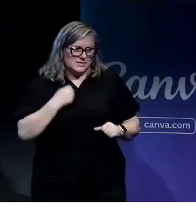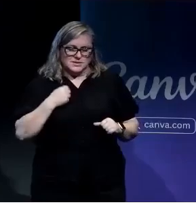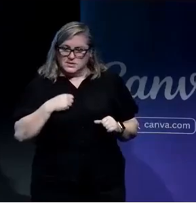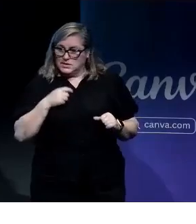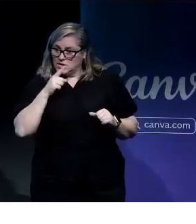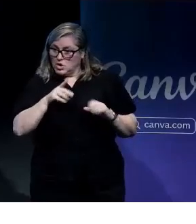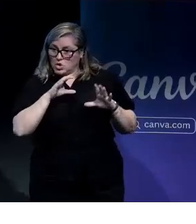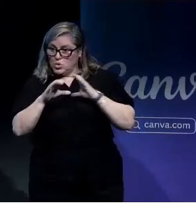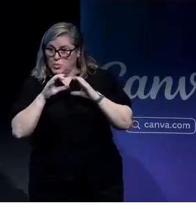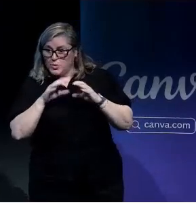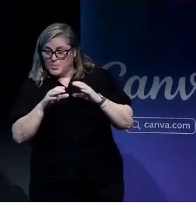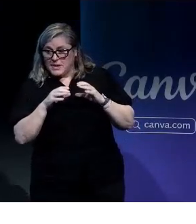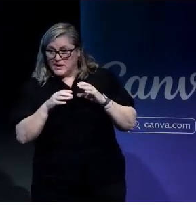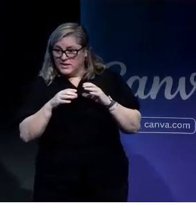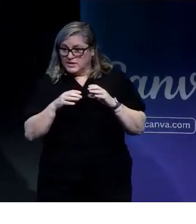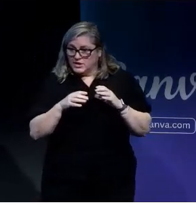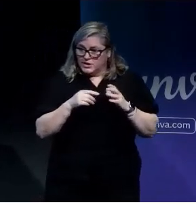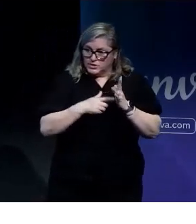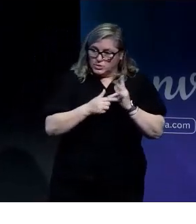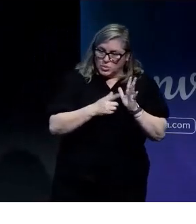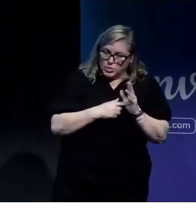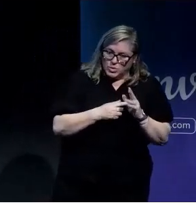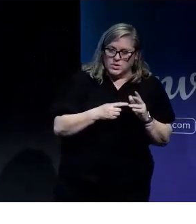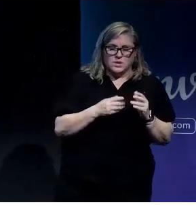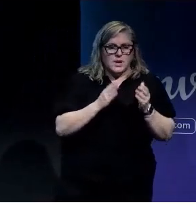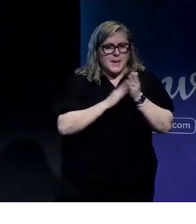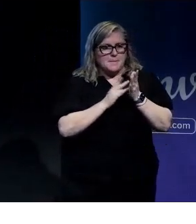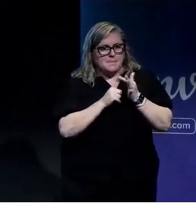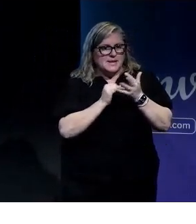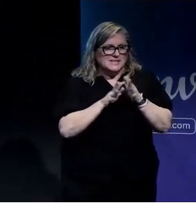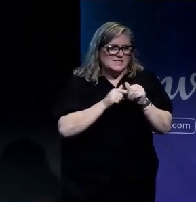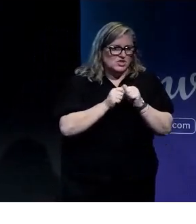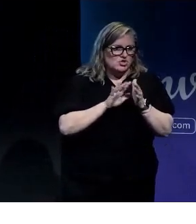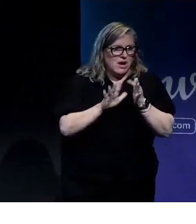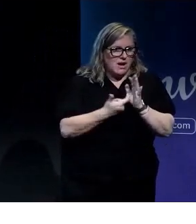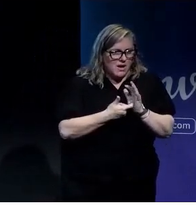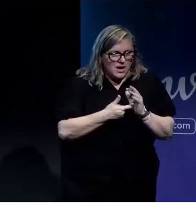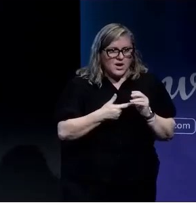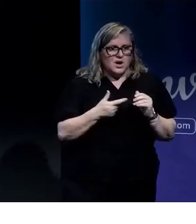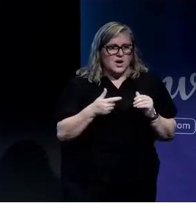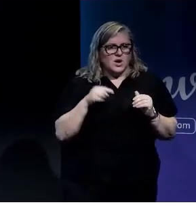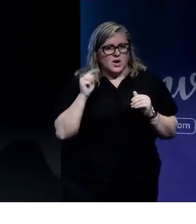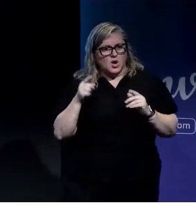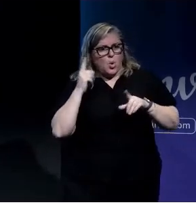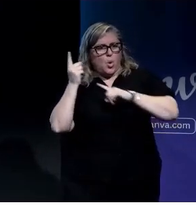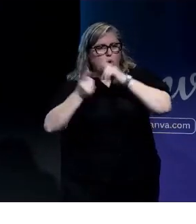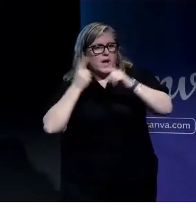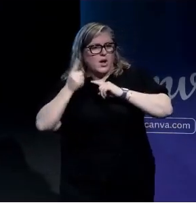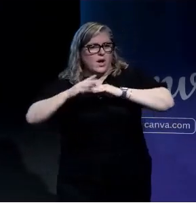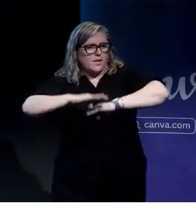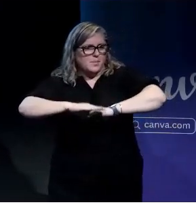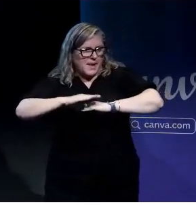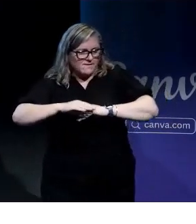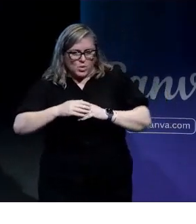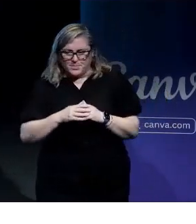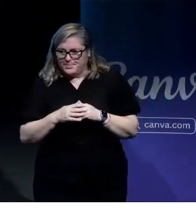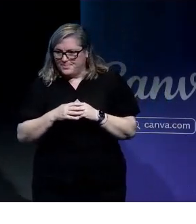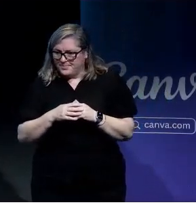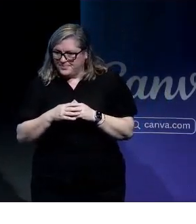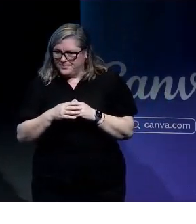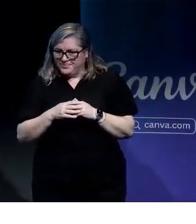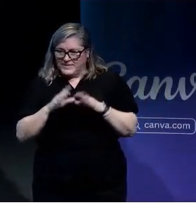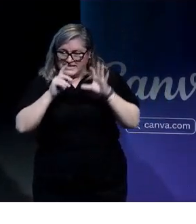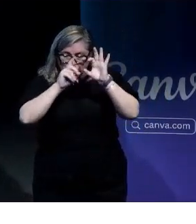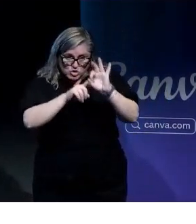Communication tools like messenger applications or conference platforms, people tend to forget conference platforms.